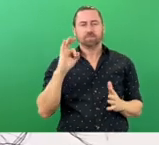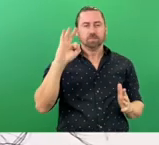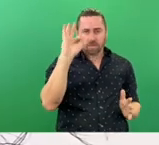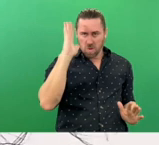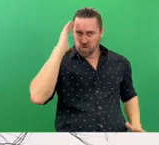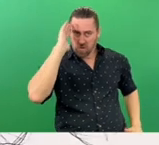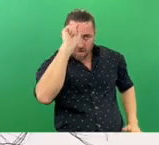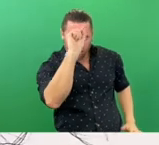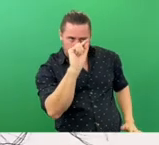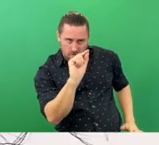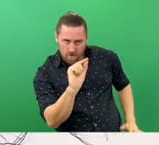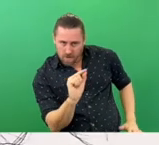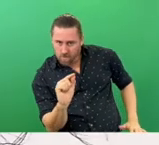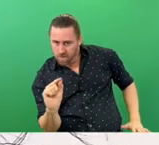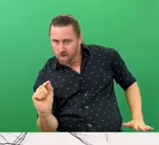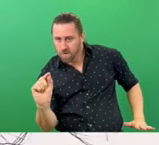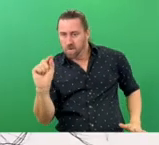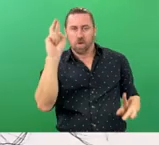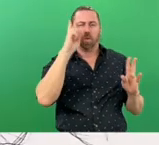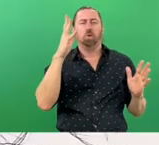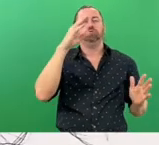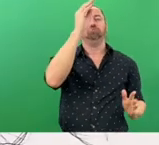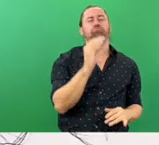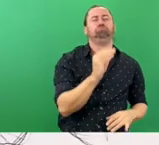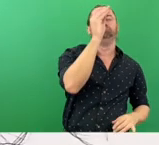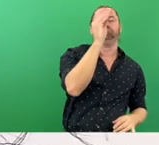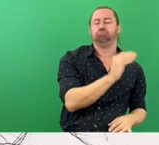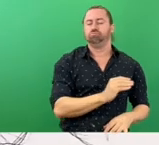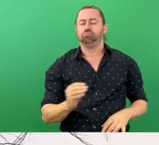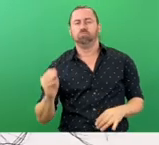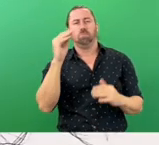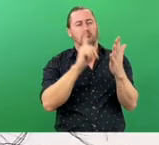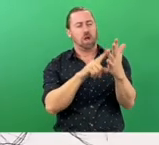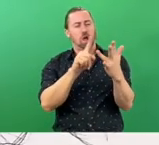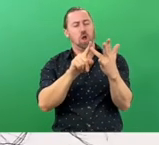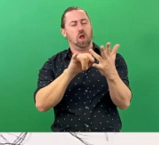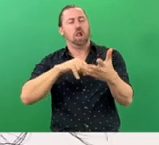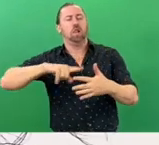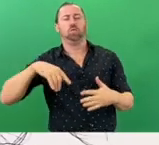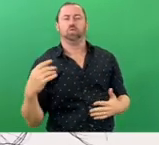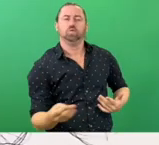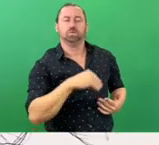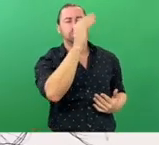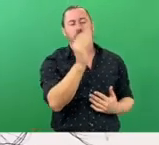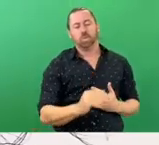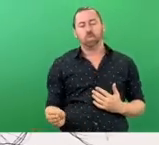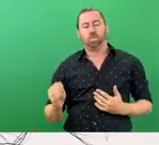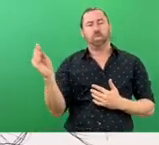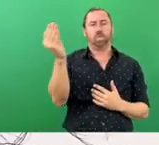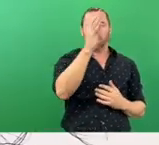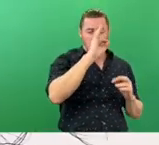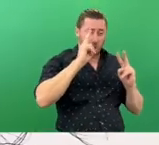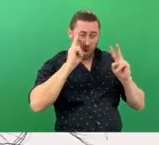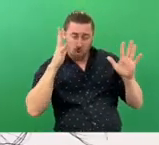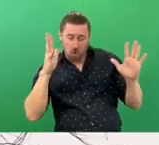quick, keep it loose, really, really gestural, and again, try to get the overall sense of